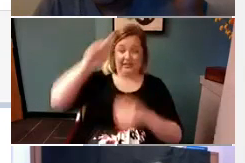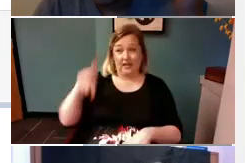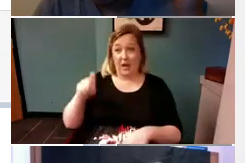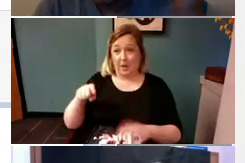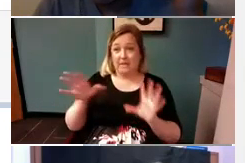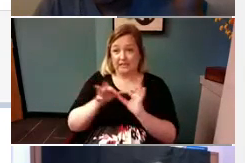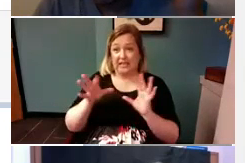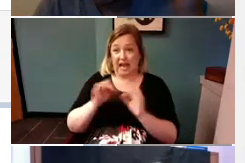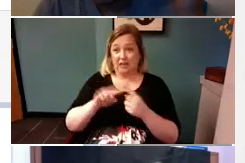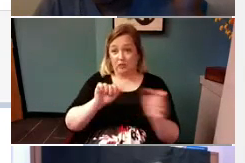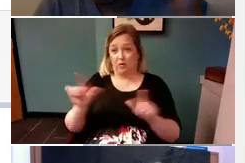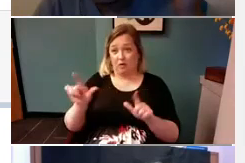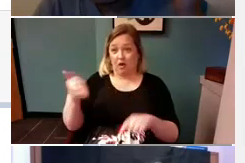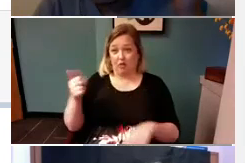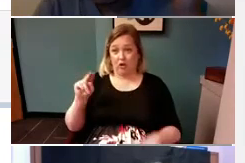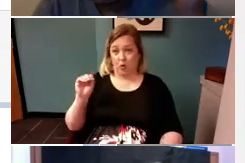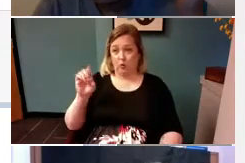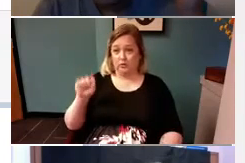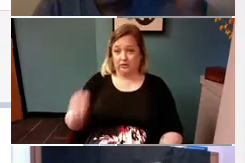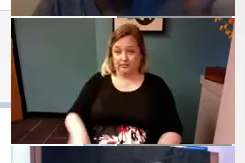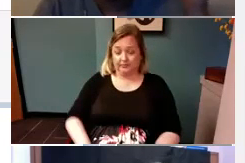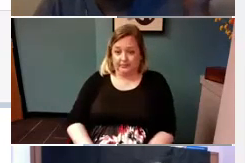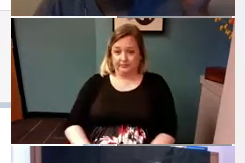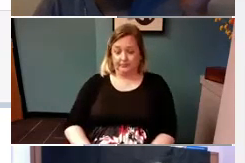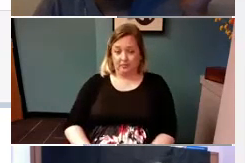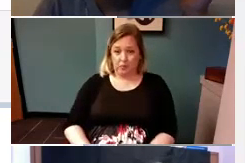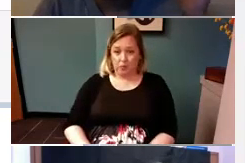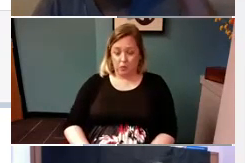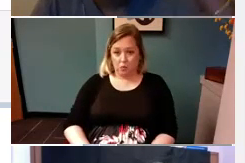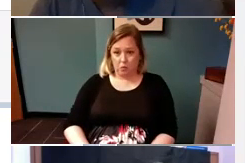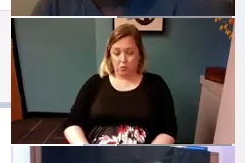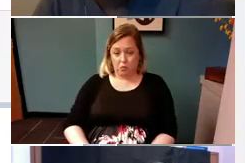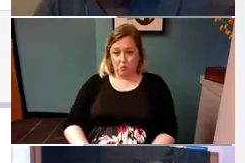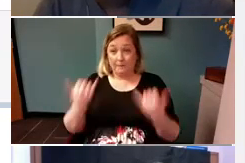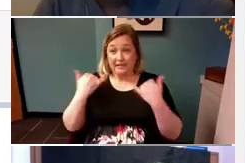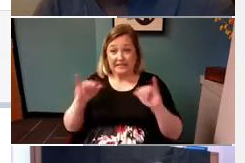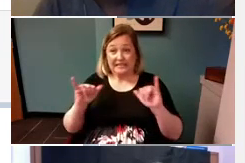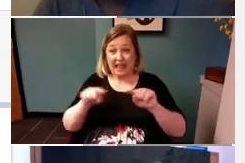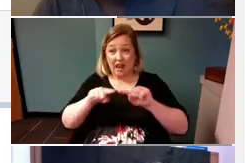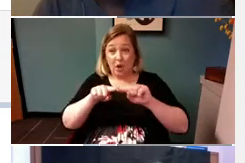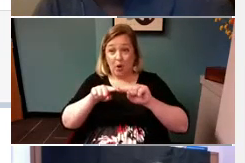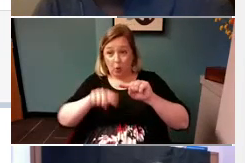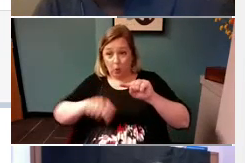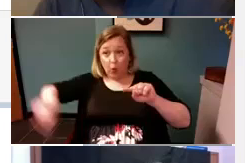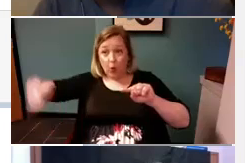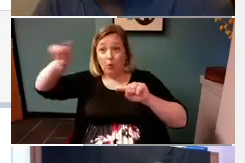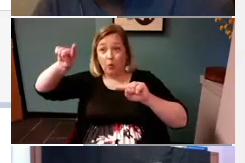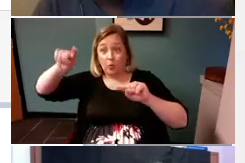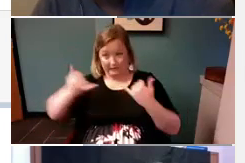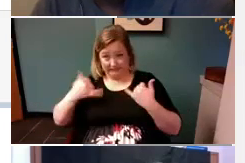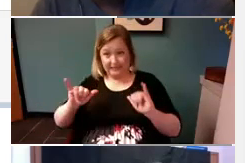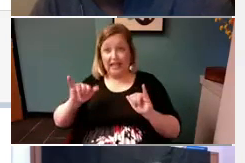need to connect to this particular node, that still keeps it a planar graph because no edges are still